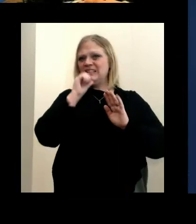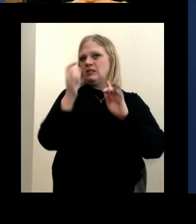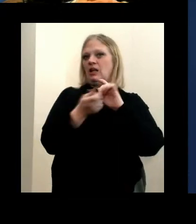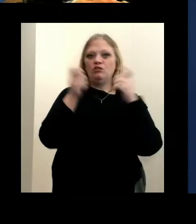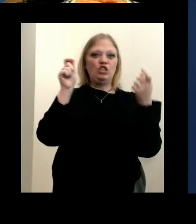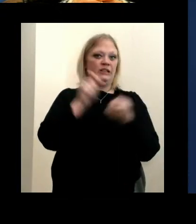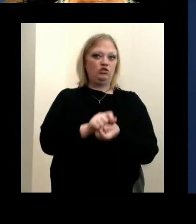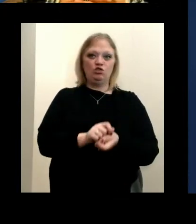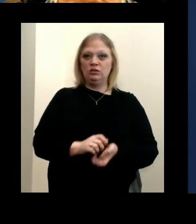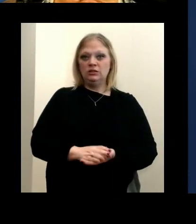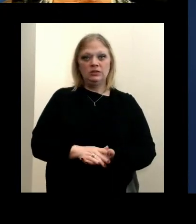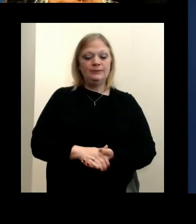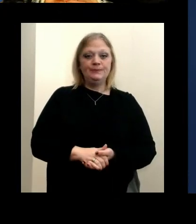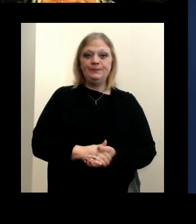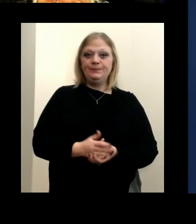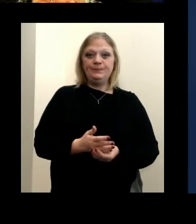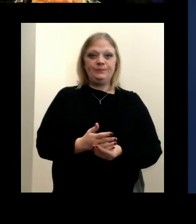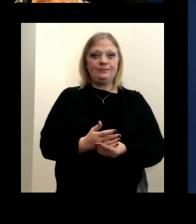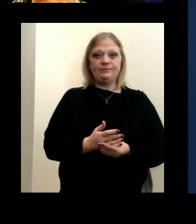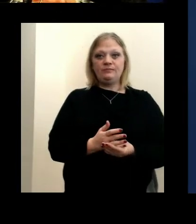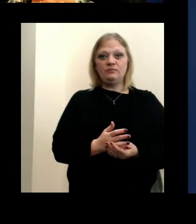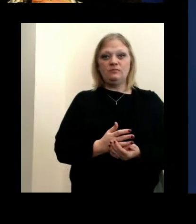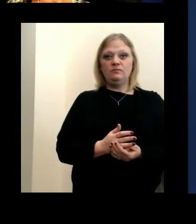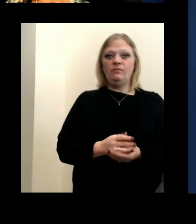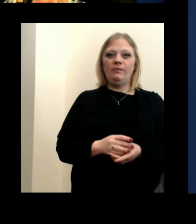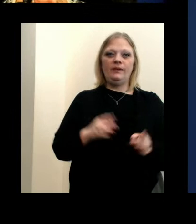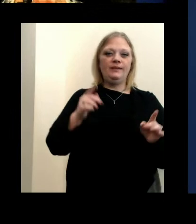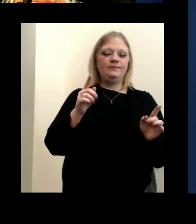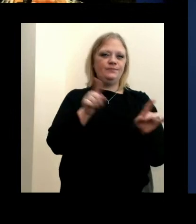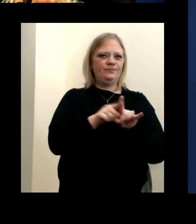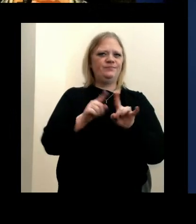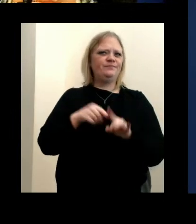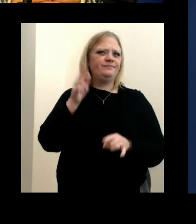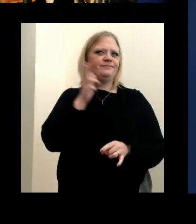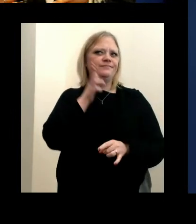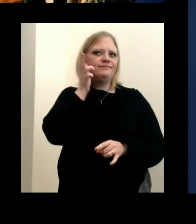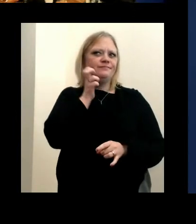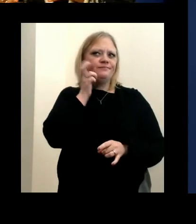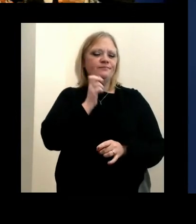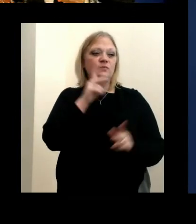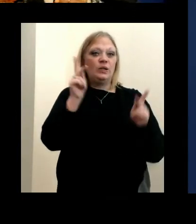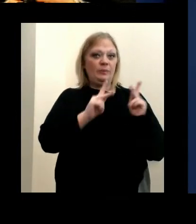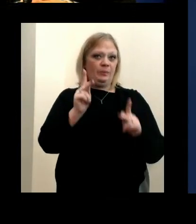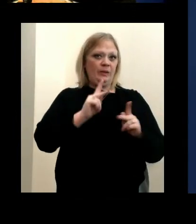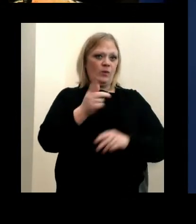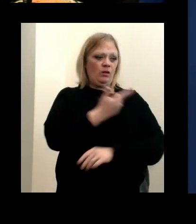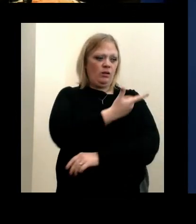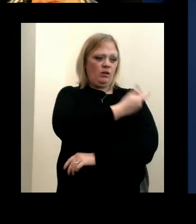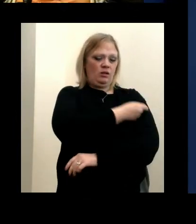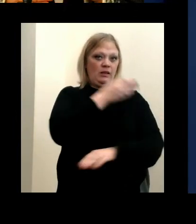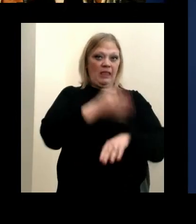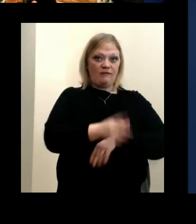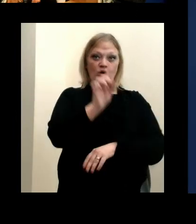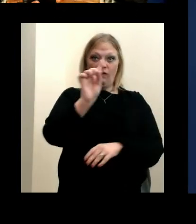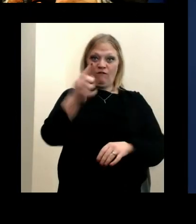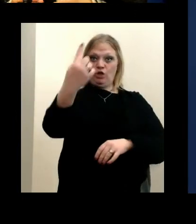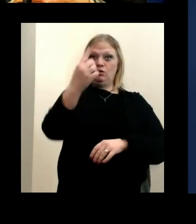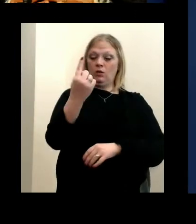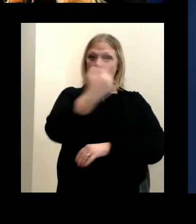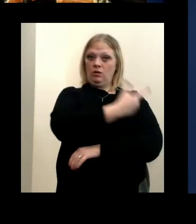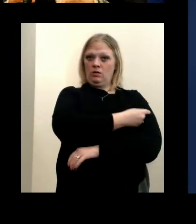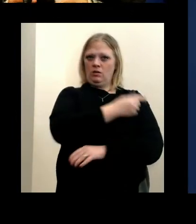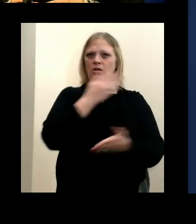that. And also, we've been hearing anecdotally, people who have been immunized, especially after one dose, they may